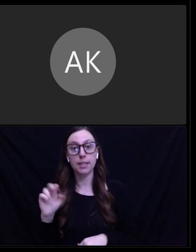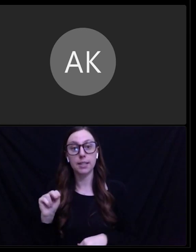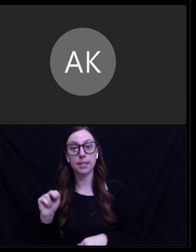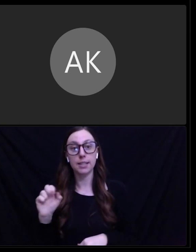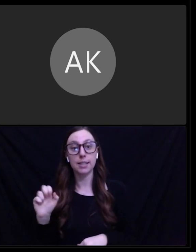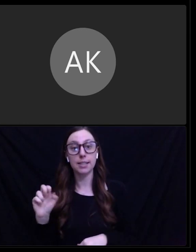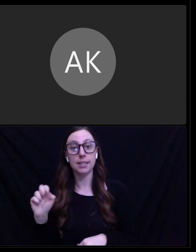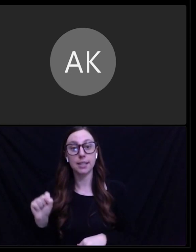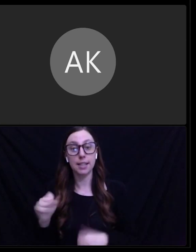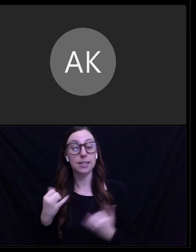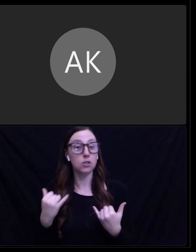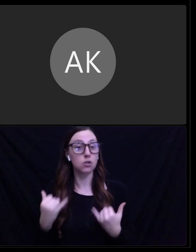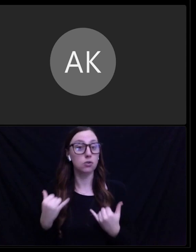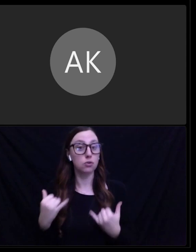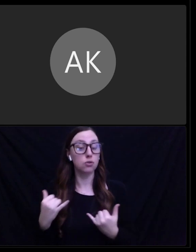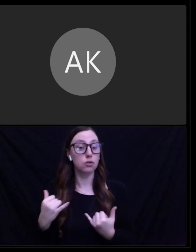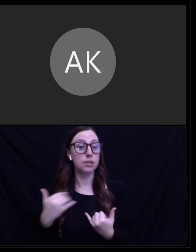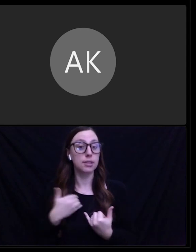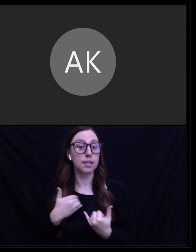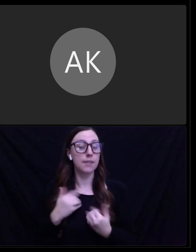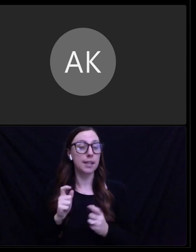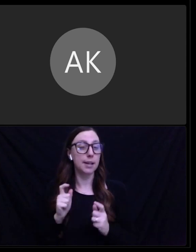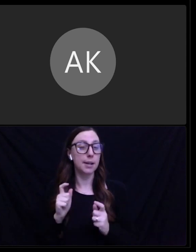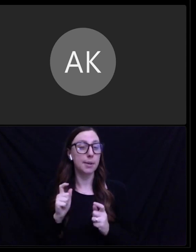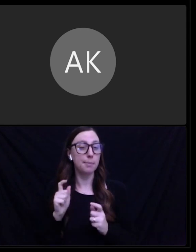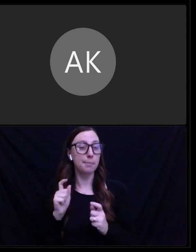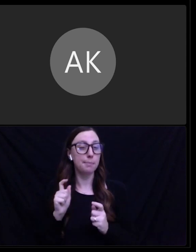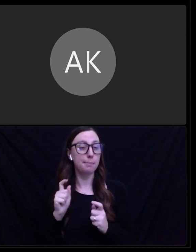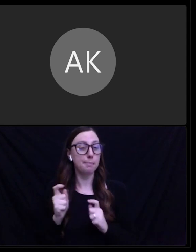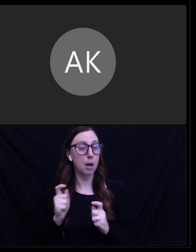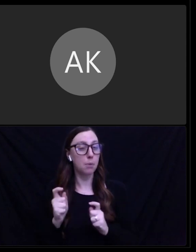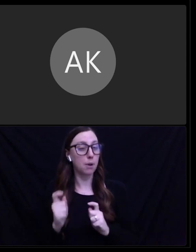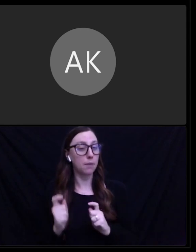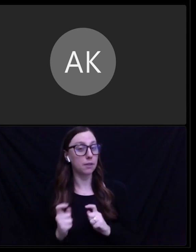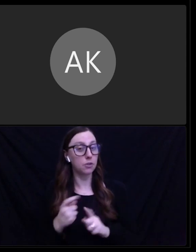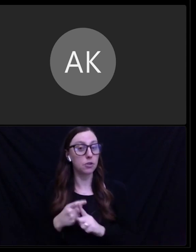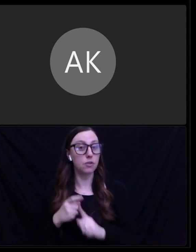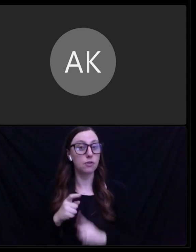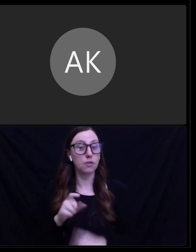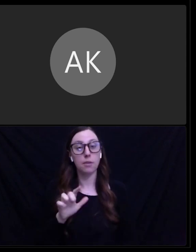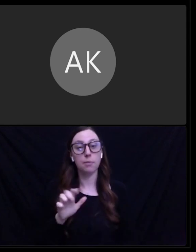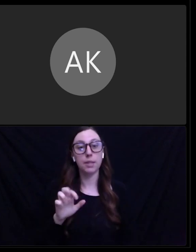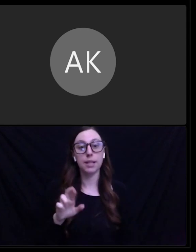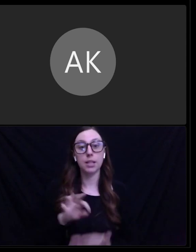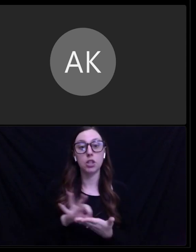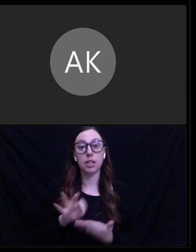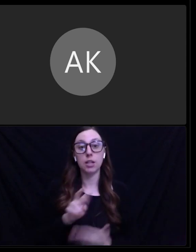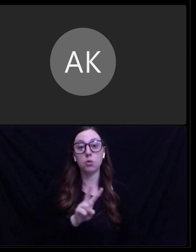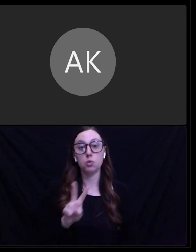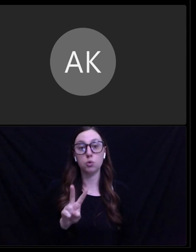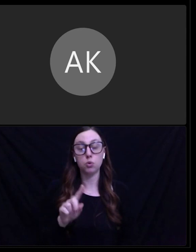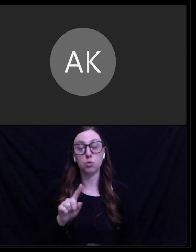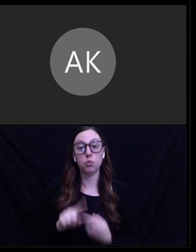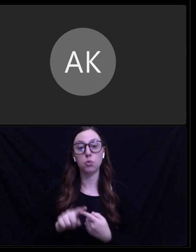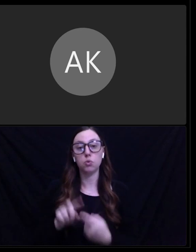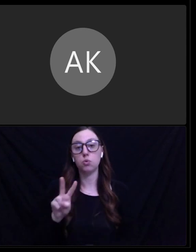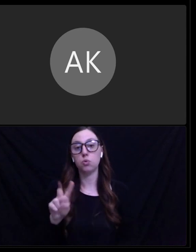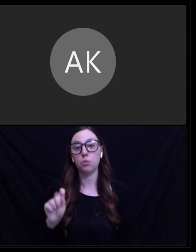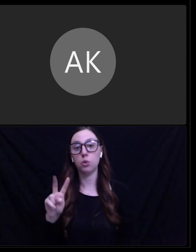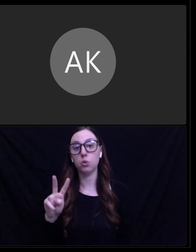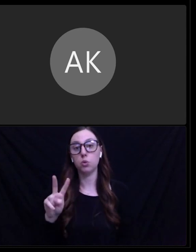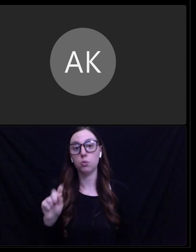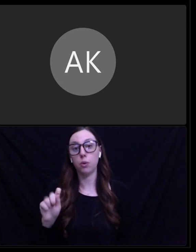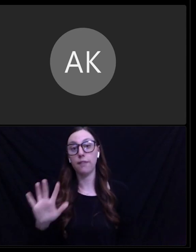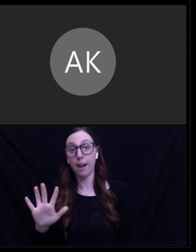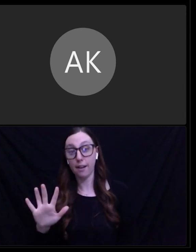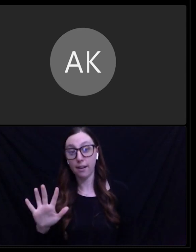currently undergoing a minor modification from ClearCount 2.2 to ClearCount 2.2.5. But